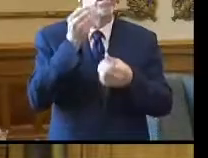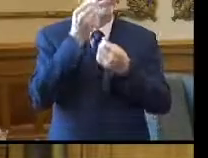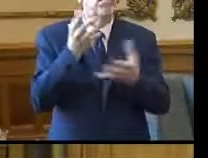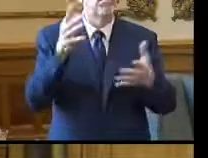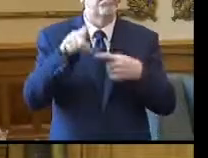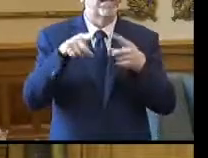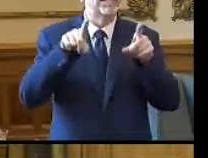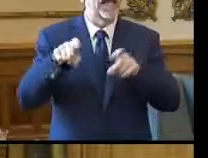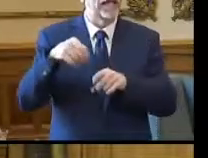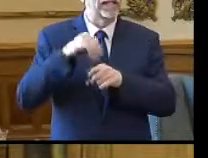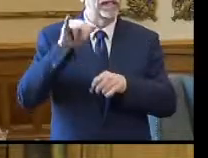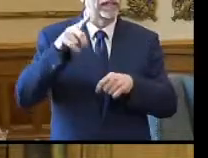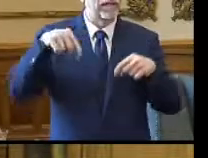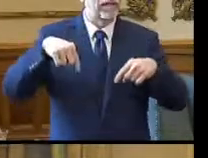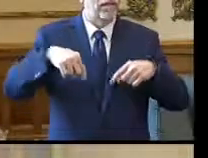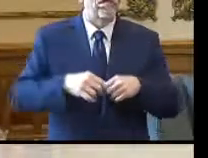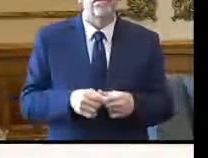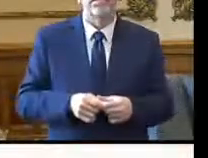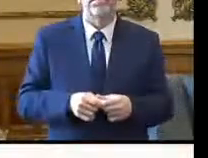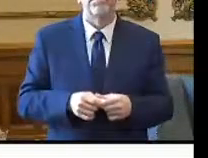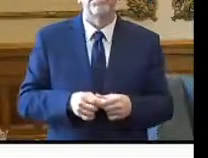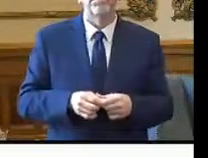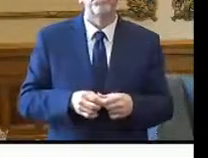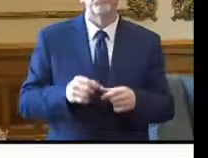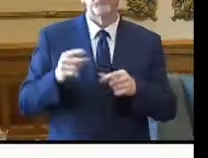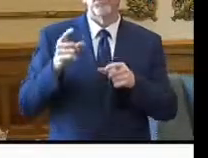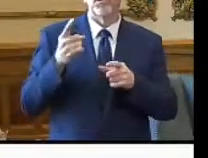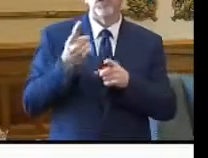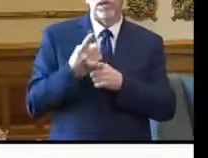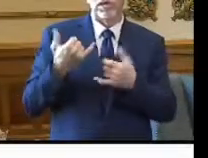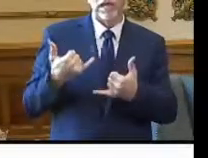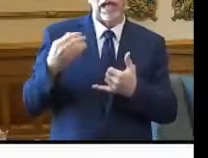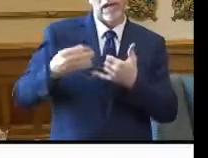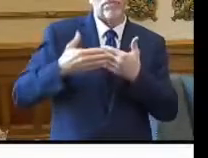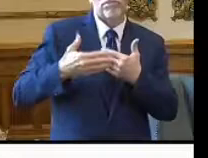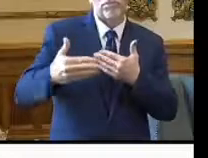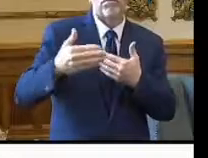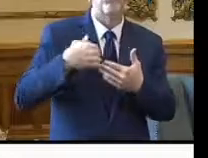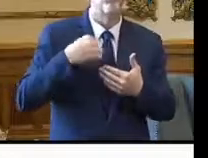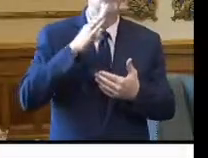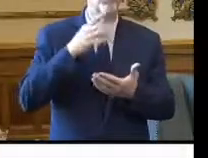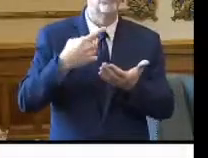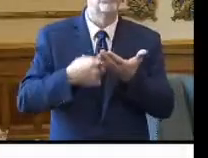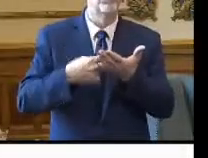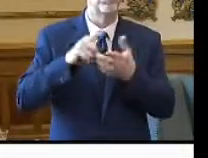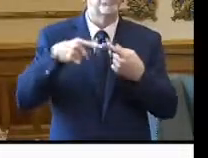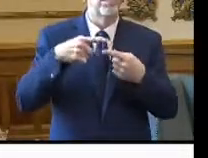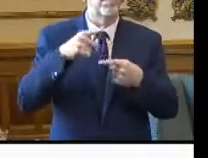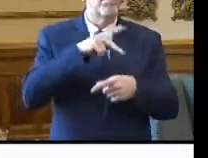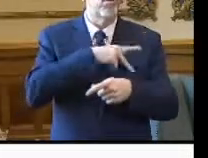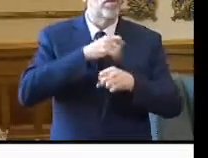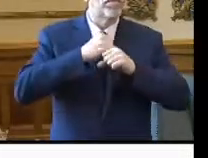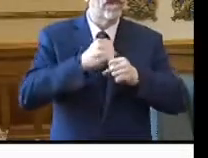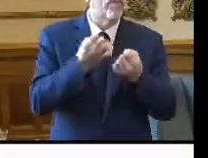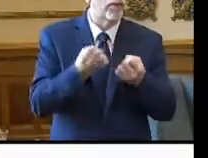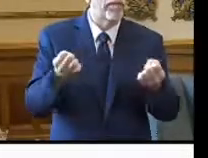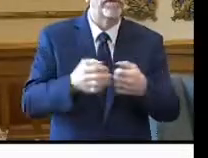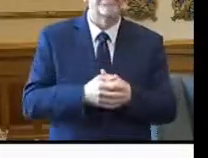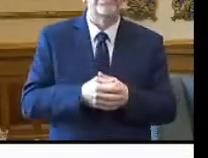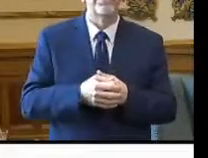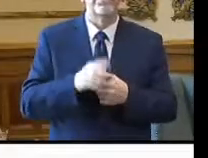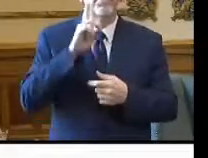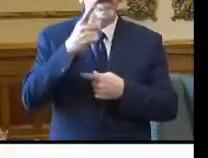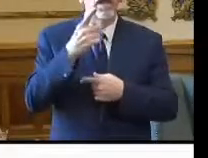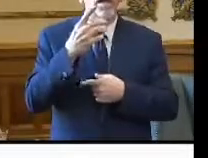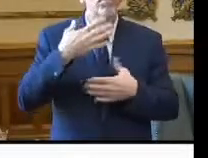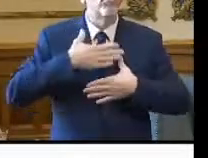testing in the state of Indiana as it stands now and future testing. We're going to talk a little bit about personal protective equipment, talk about